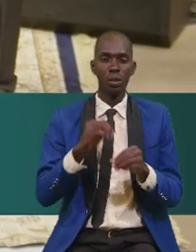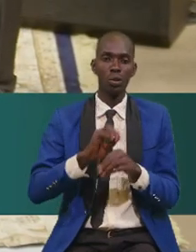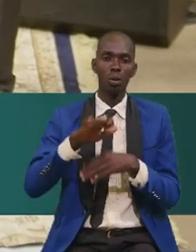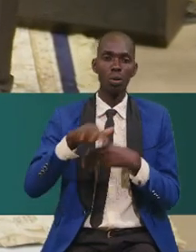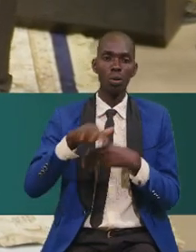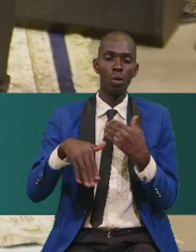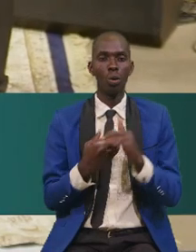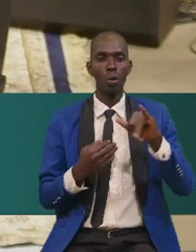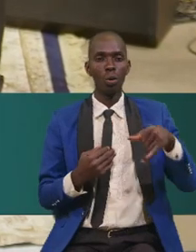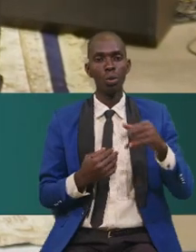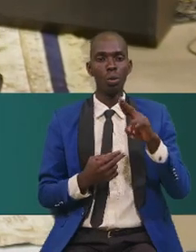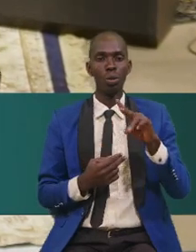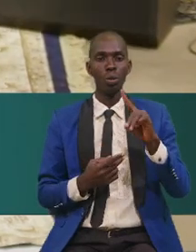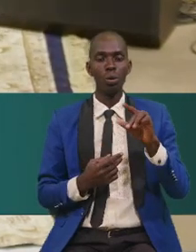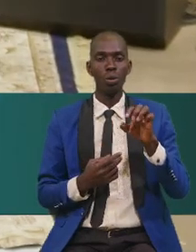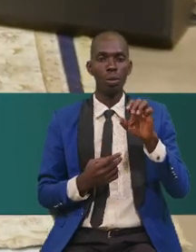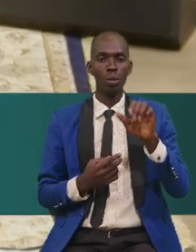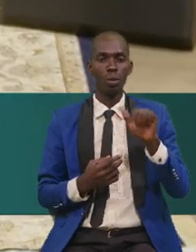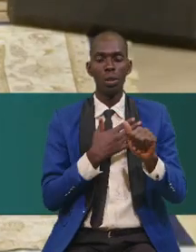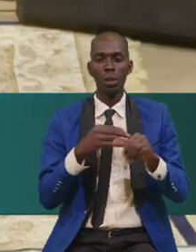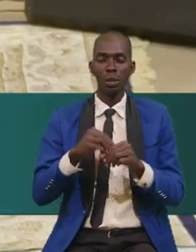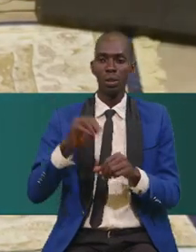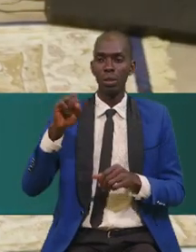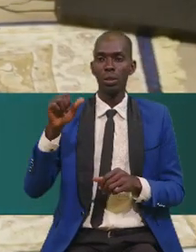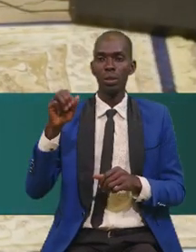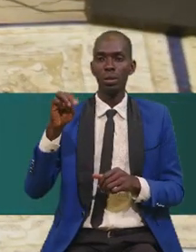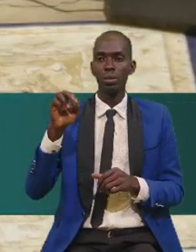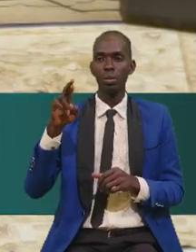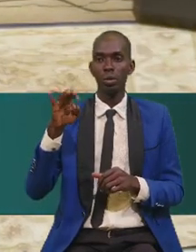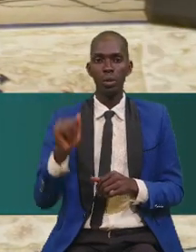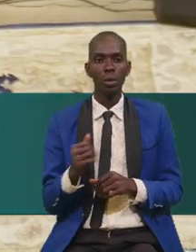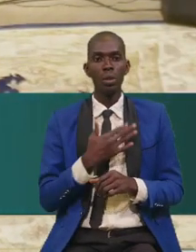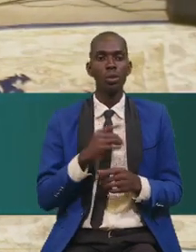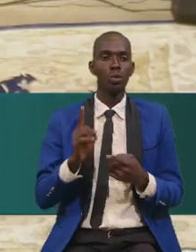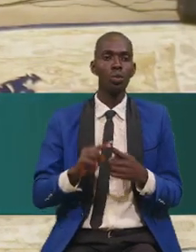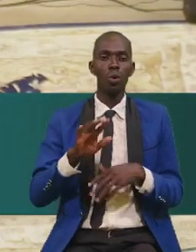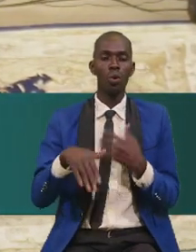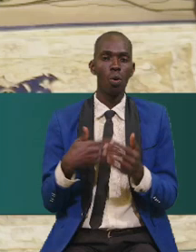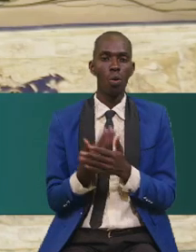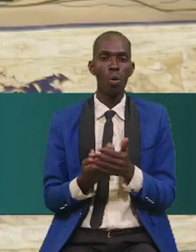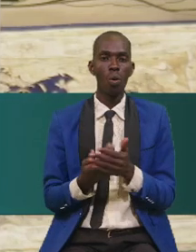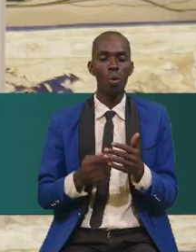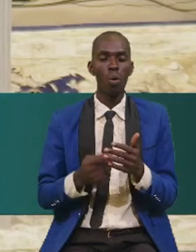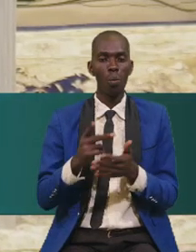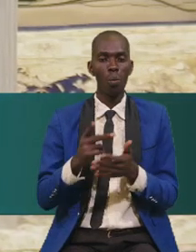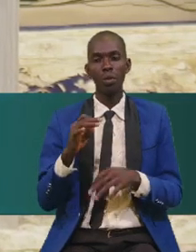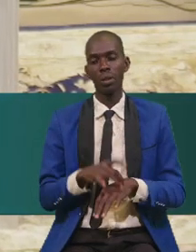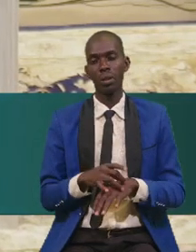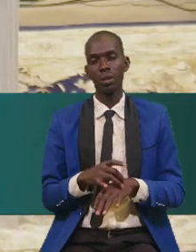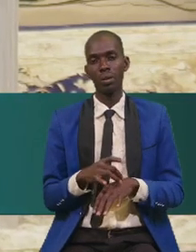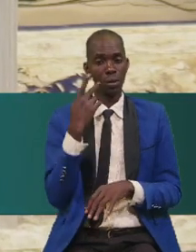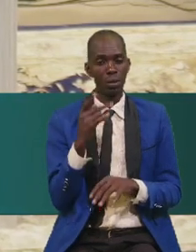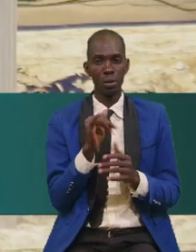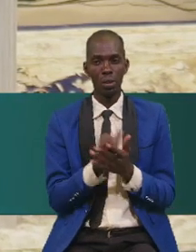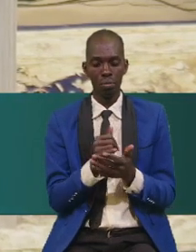Samaria, and to the uttermost part of the earth. I want you to look at those places.